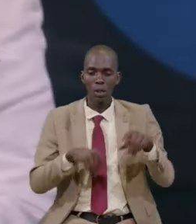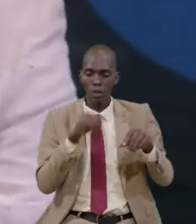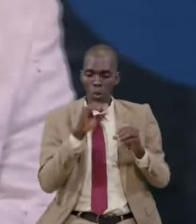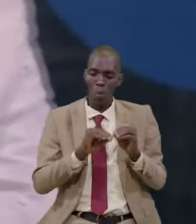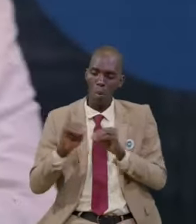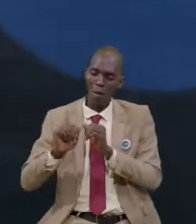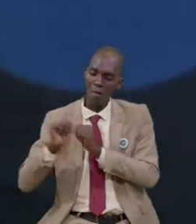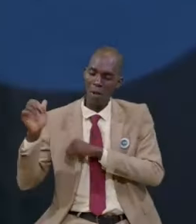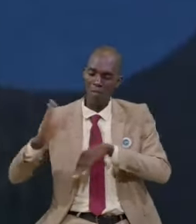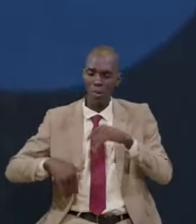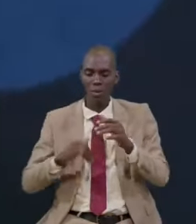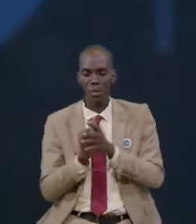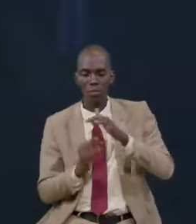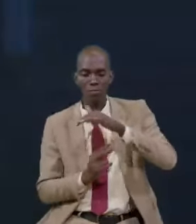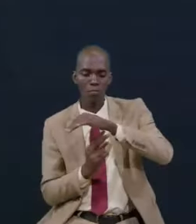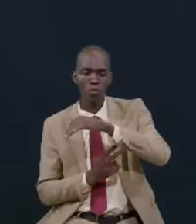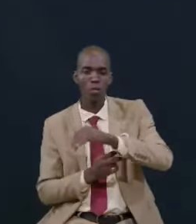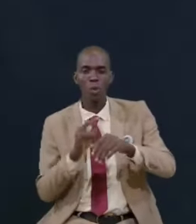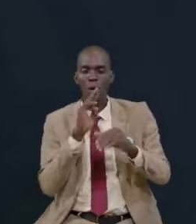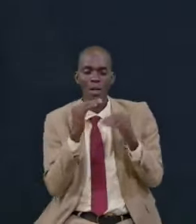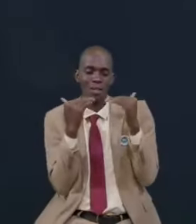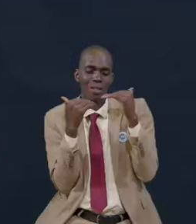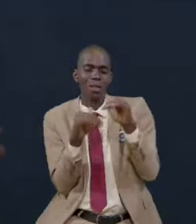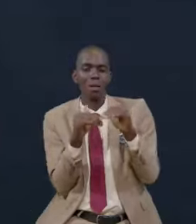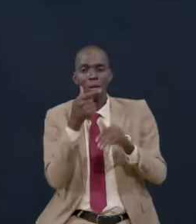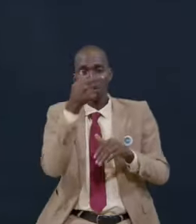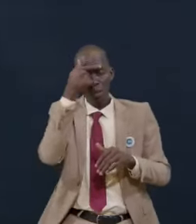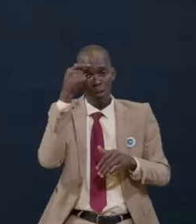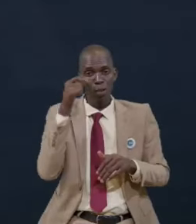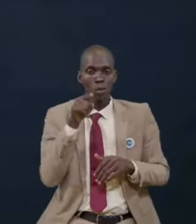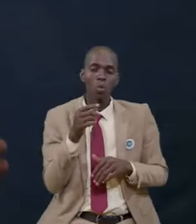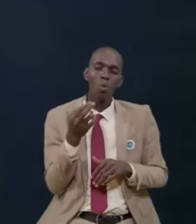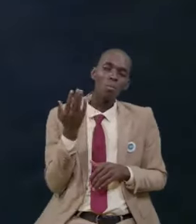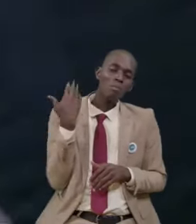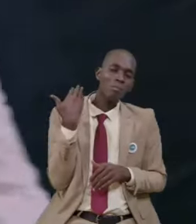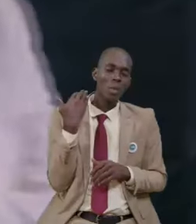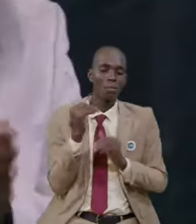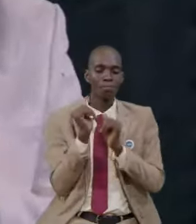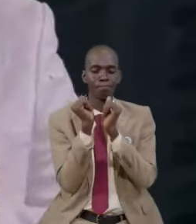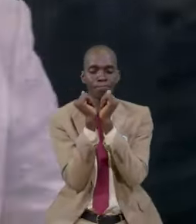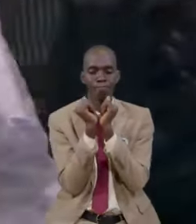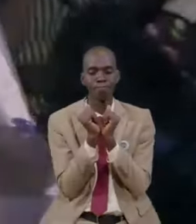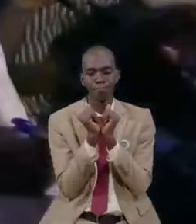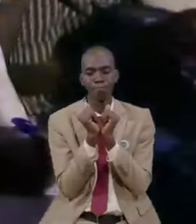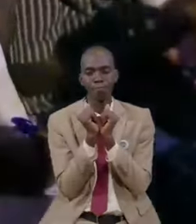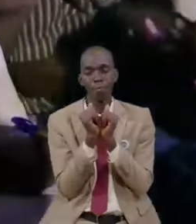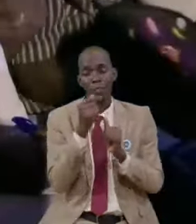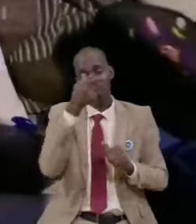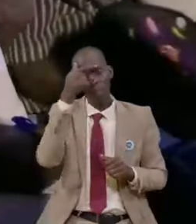because you are bound, because you